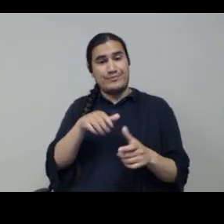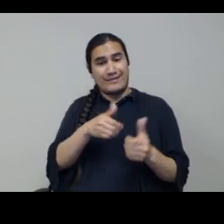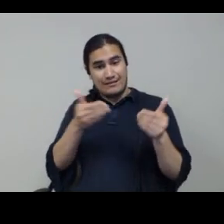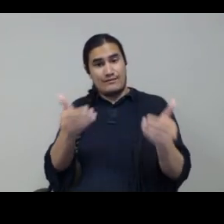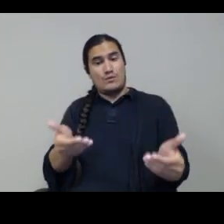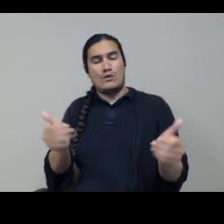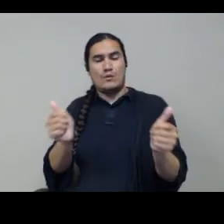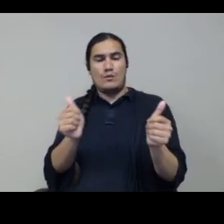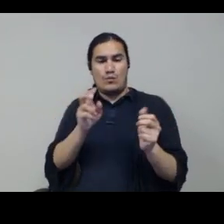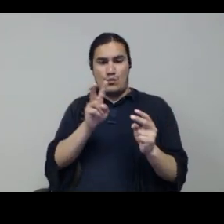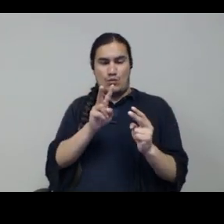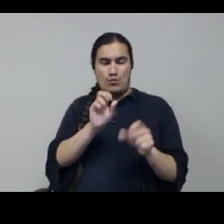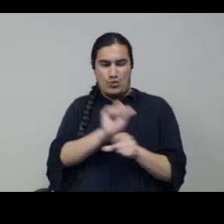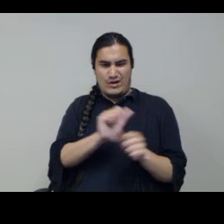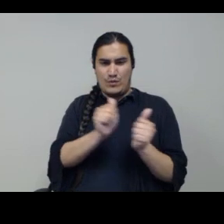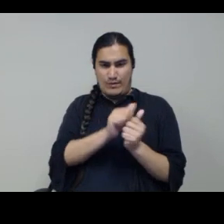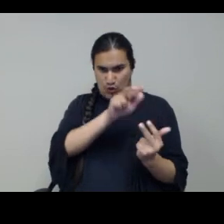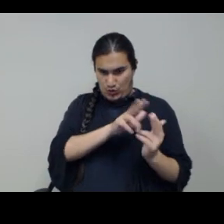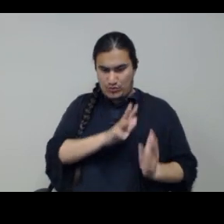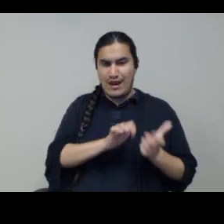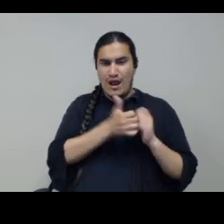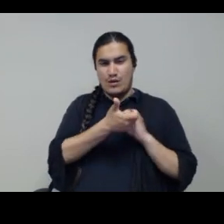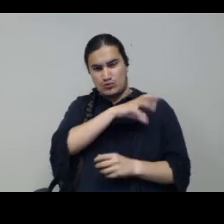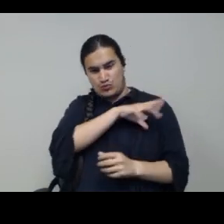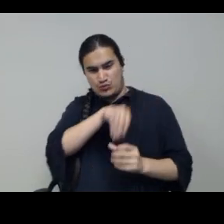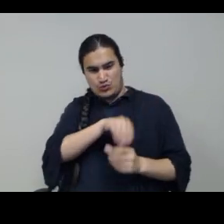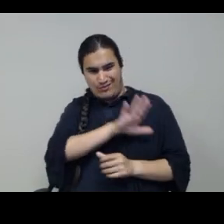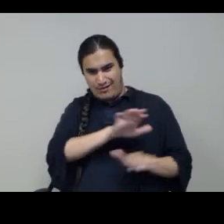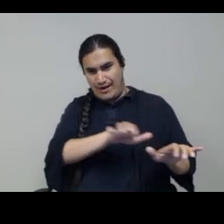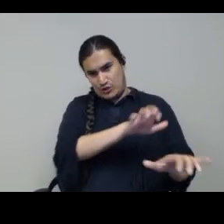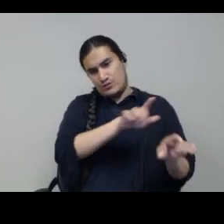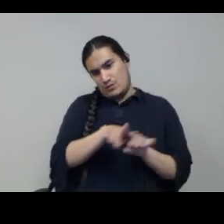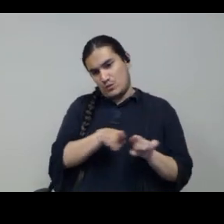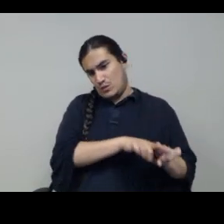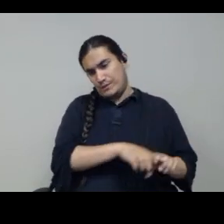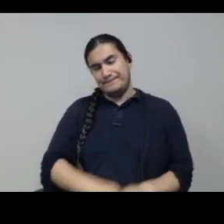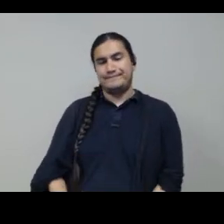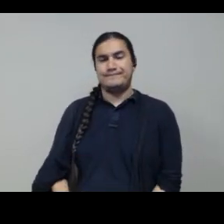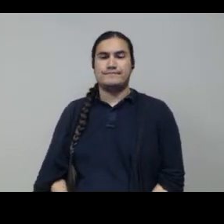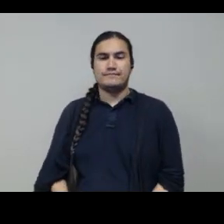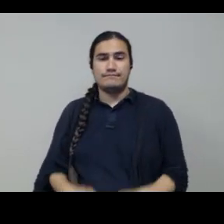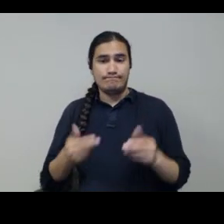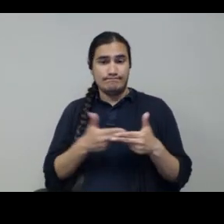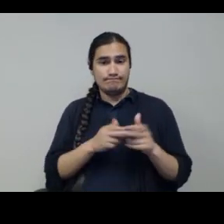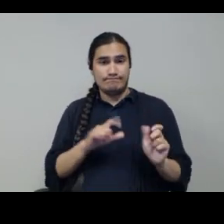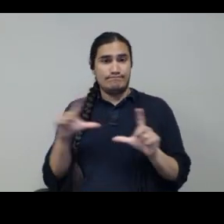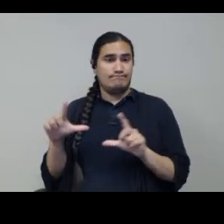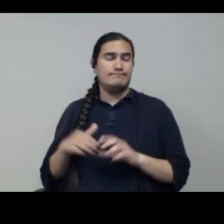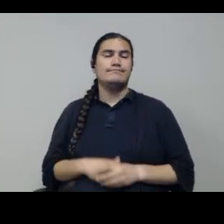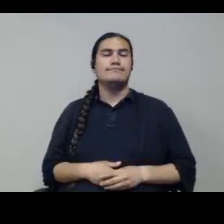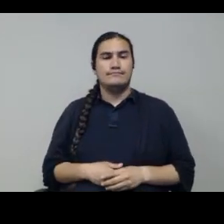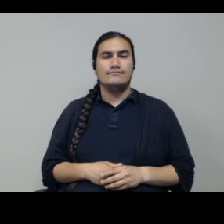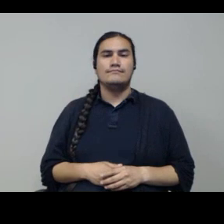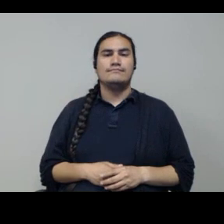with our partners on how to capture their actions as well. Next slide.